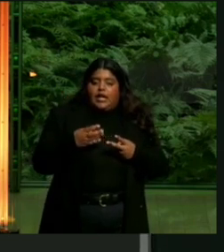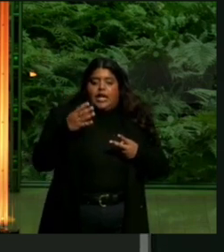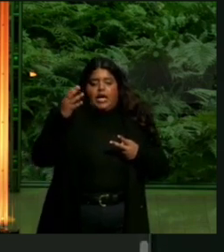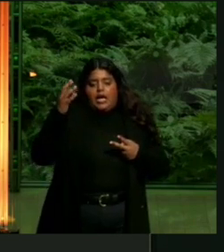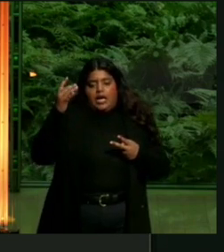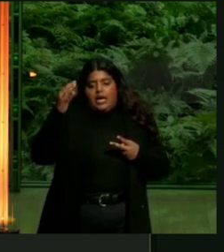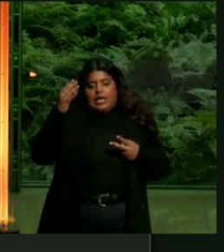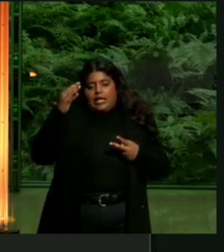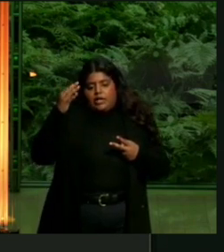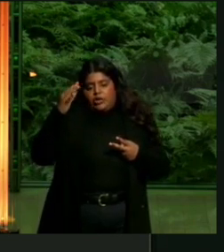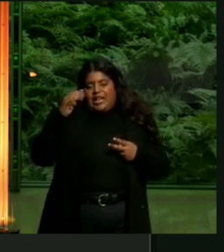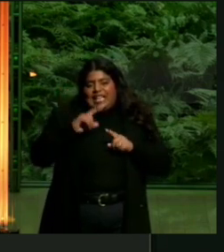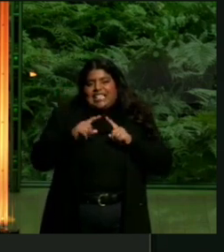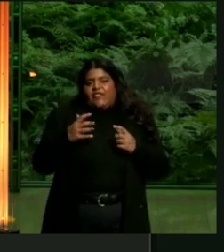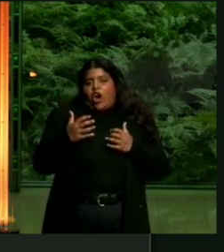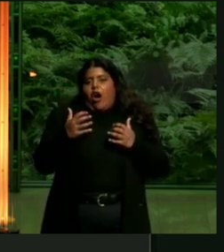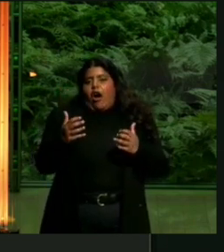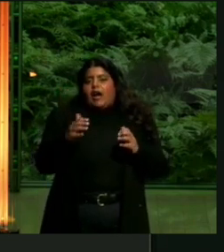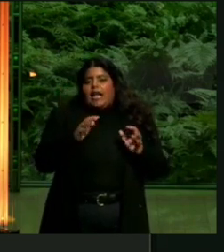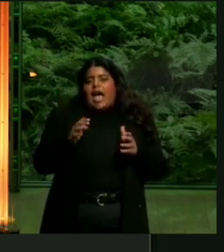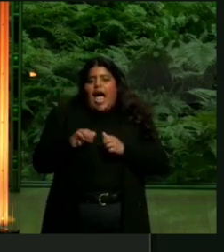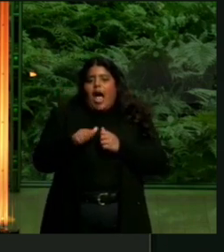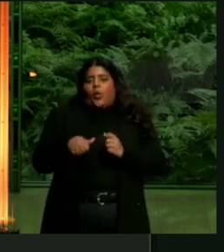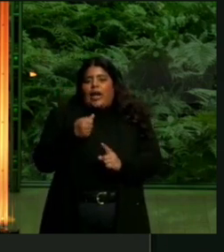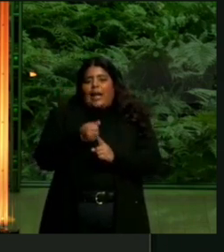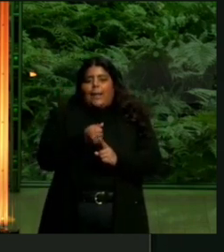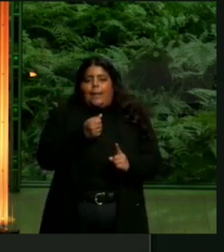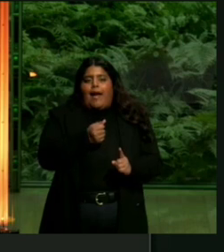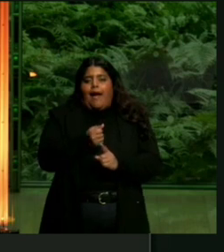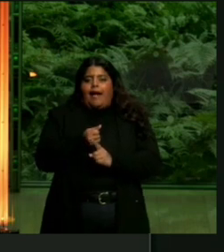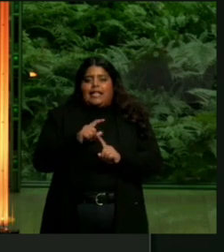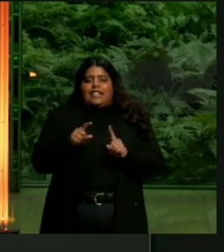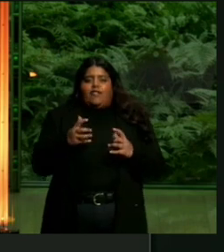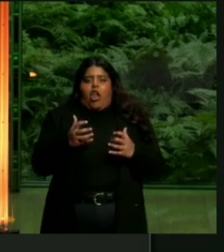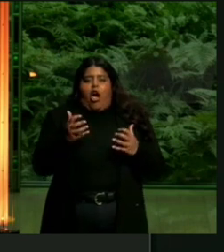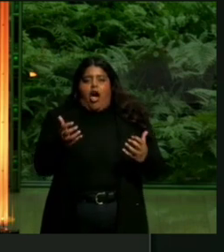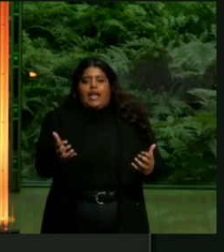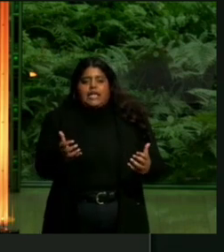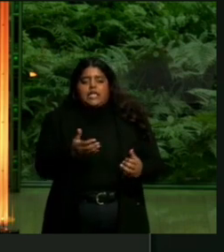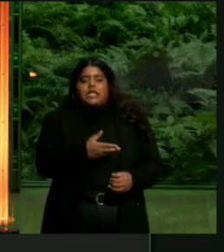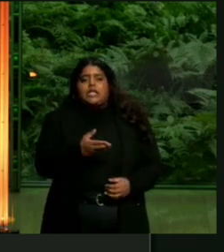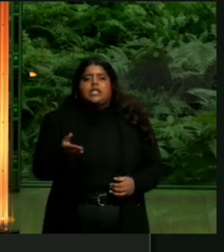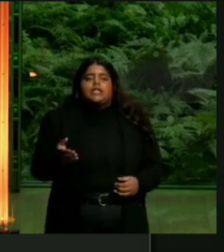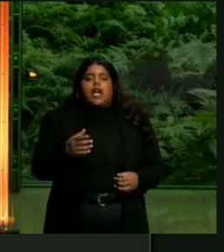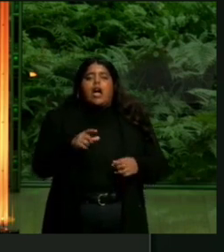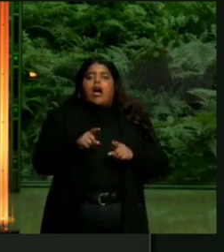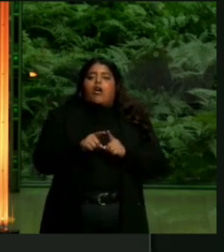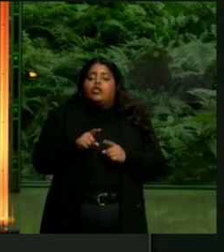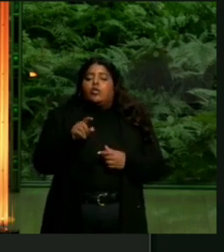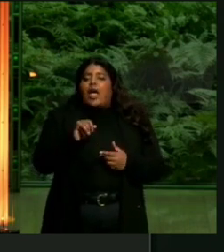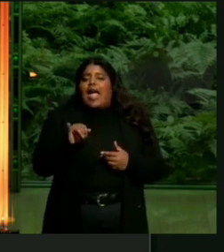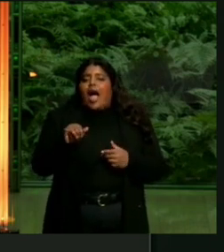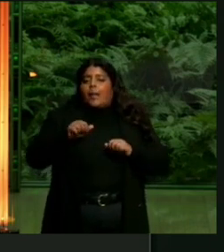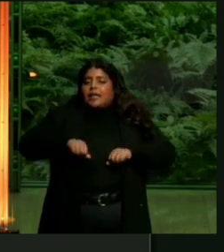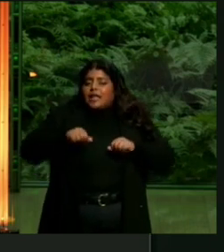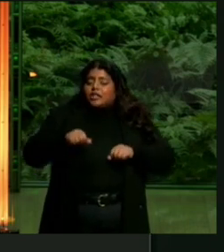different audience segments, how it would impact those, thinking about the AI potential, what would it maximize